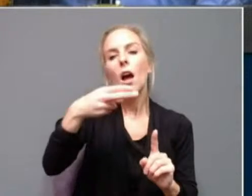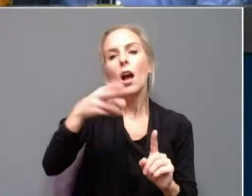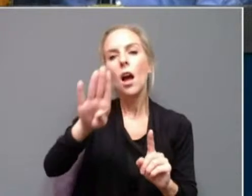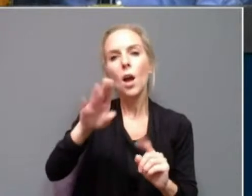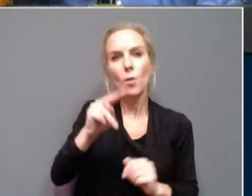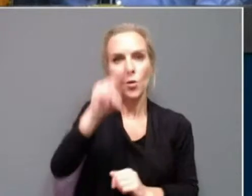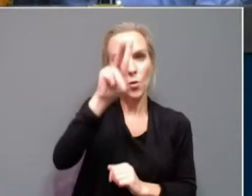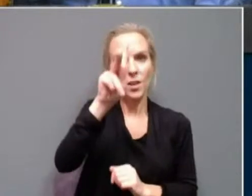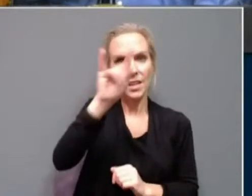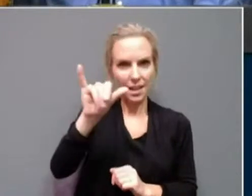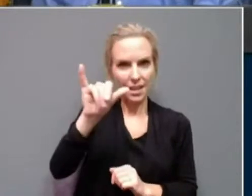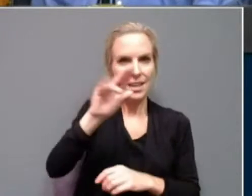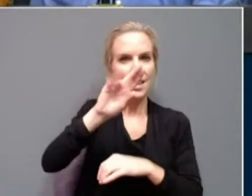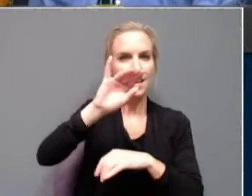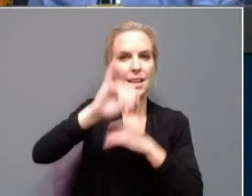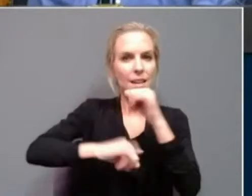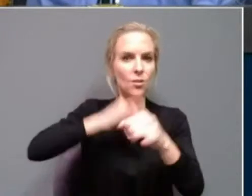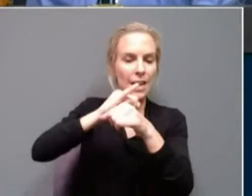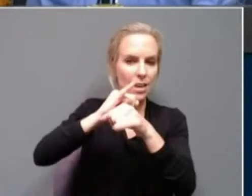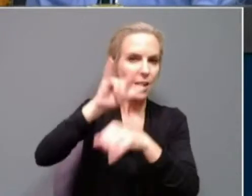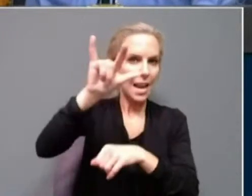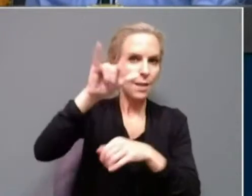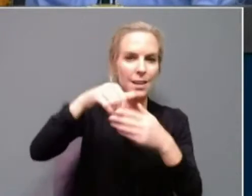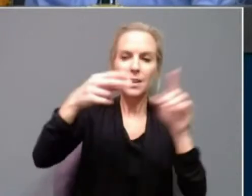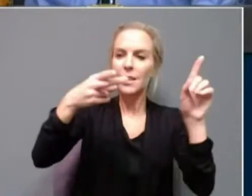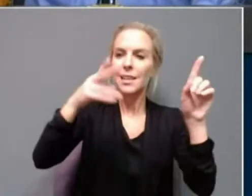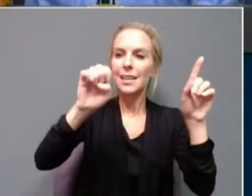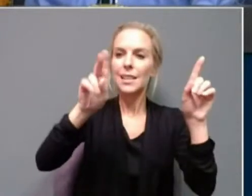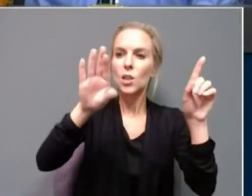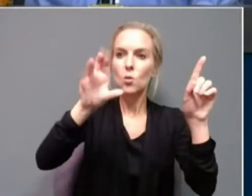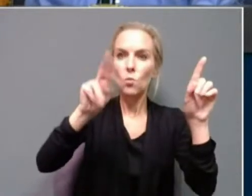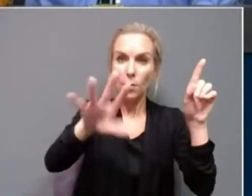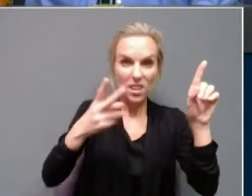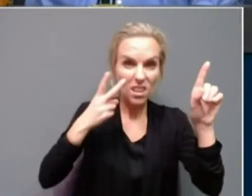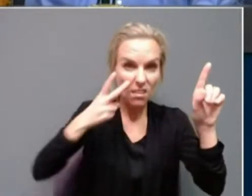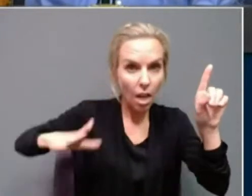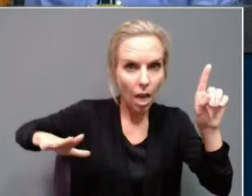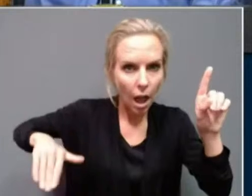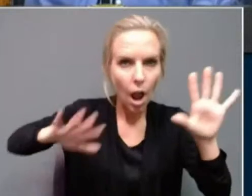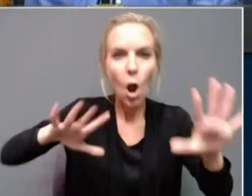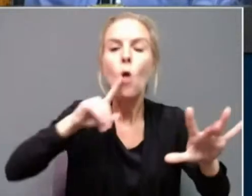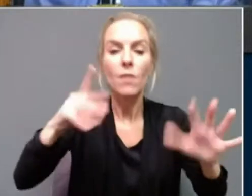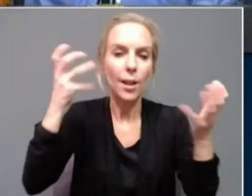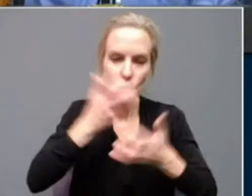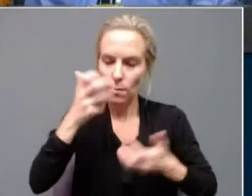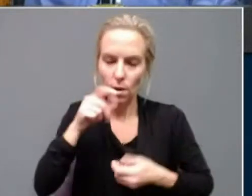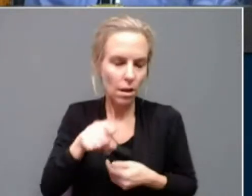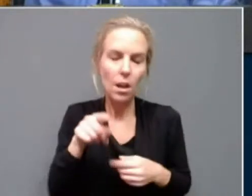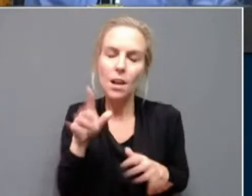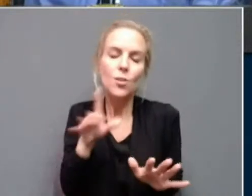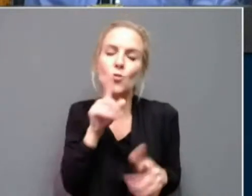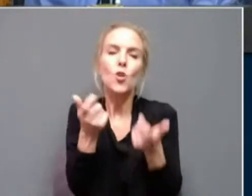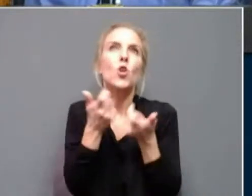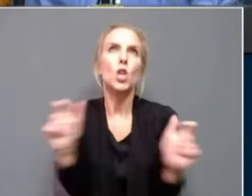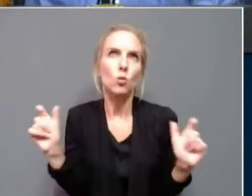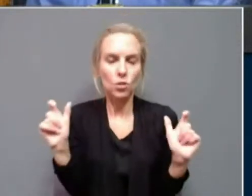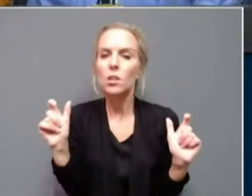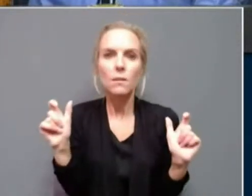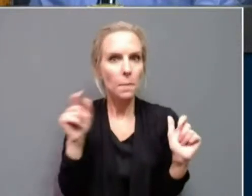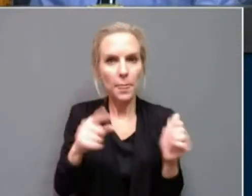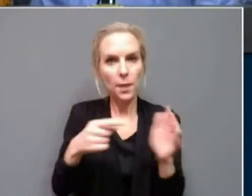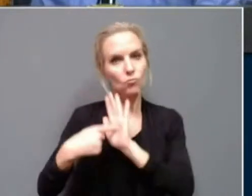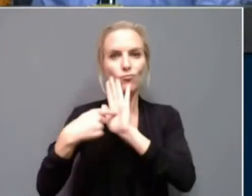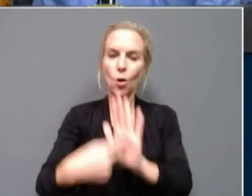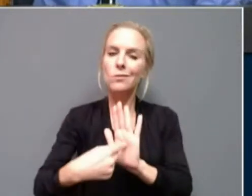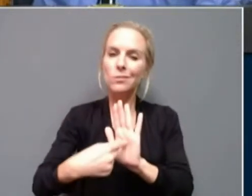International Airport in Hebron. This thing, if you haven't seen it, is incredible. It is huge. And it shows you